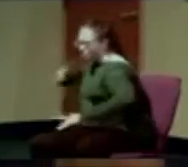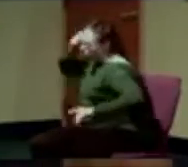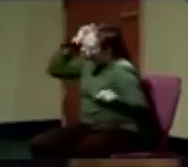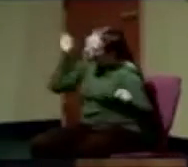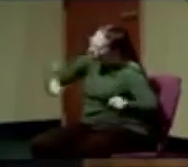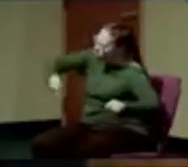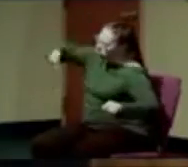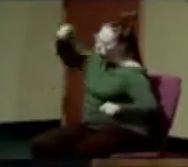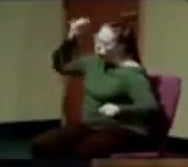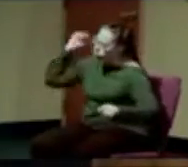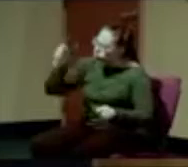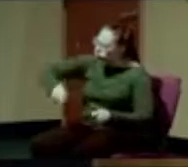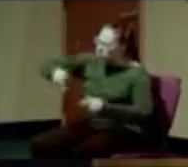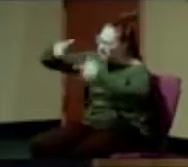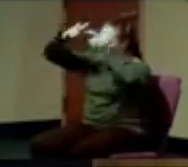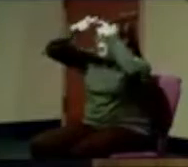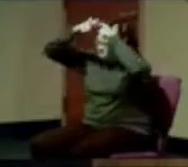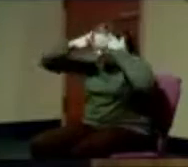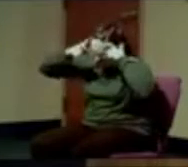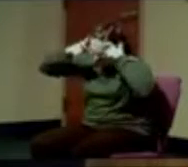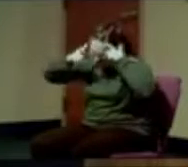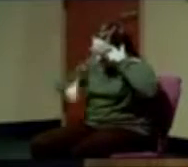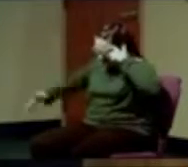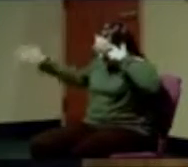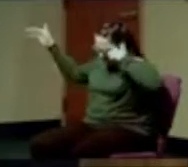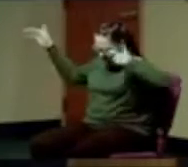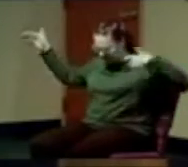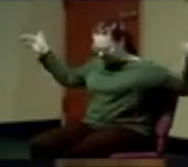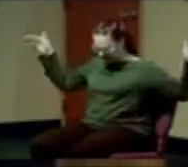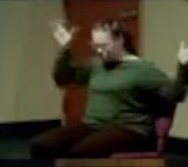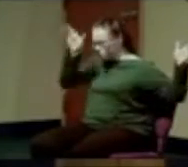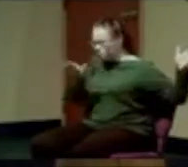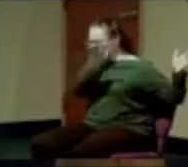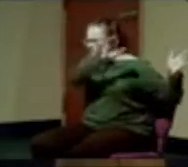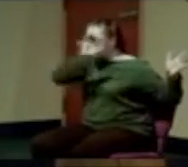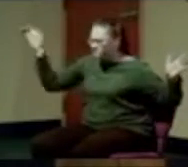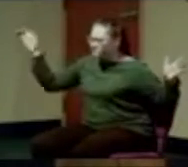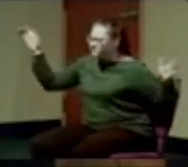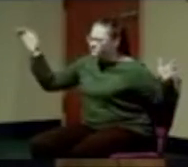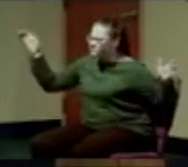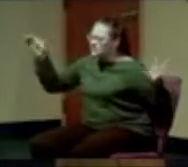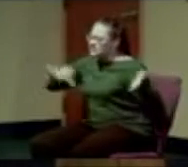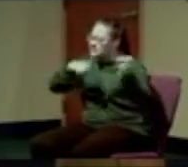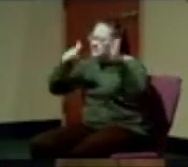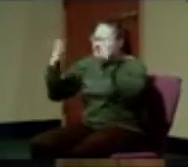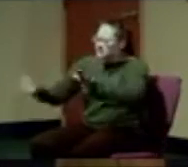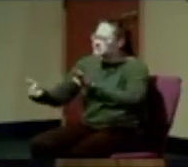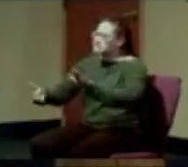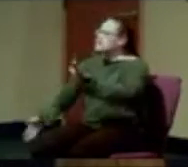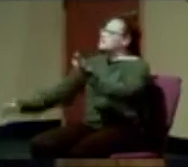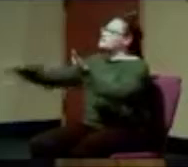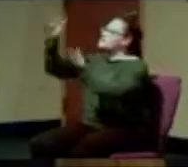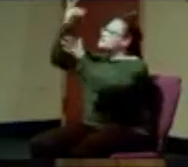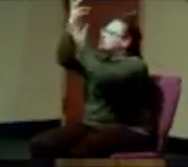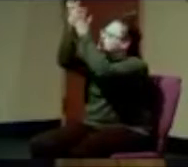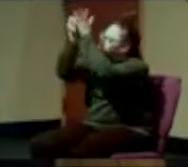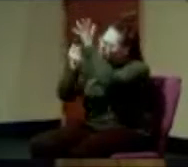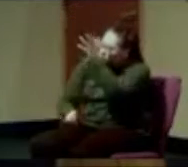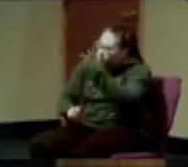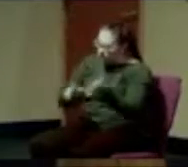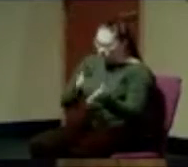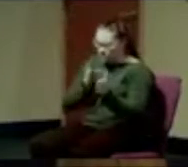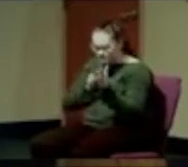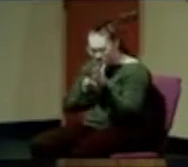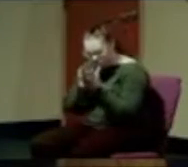head, and he died on that cross, and they took him down, wrapped him up, placed him in a borrowed tomb, and 3 days later, I don't know